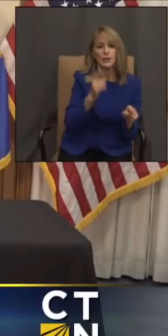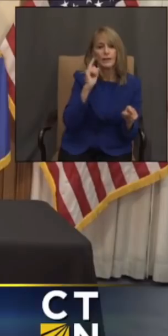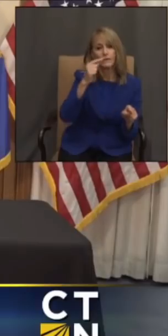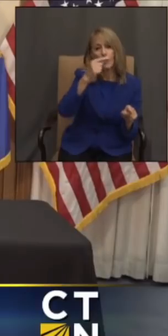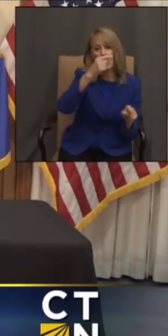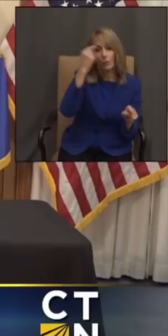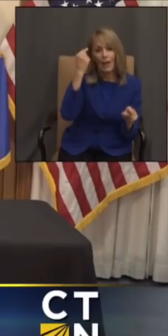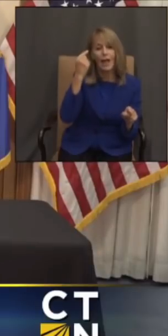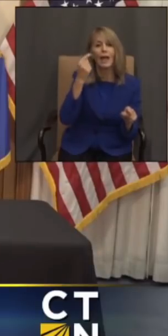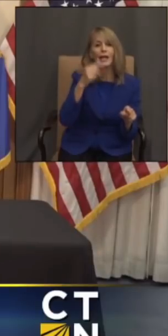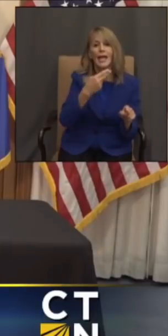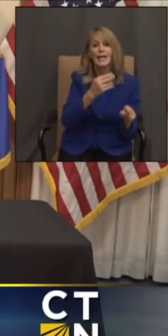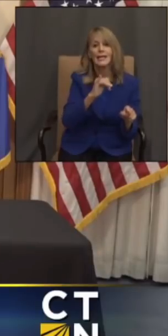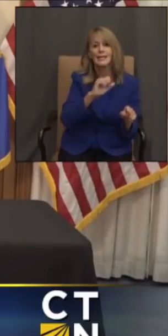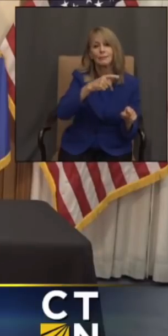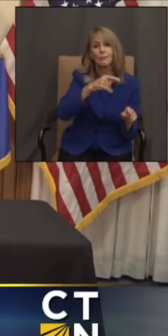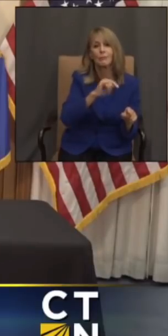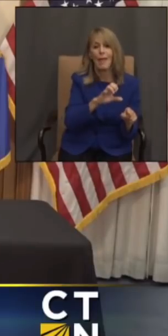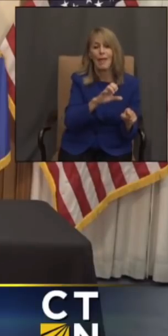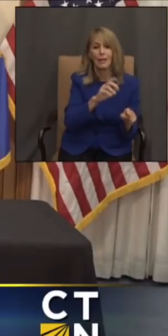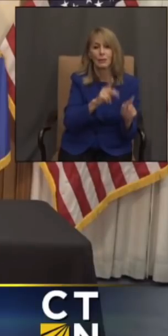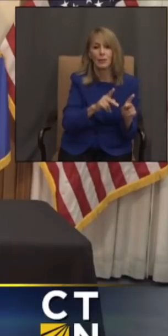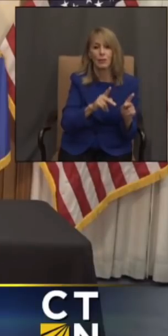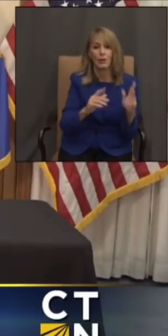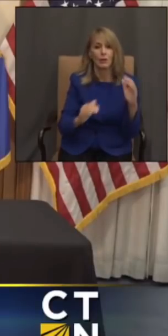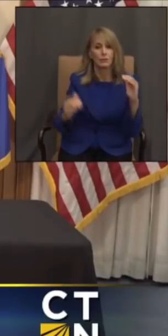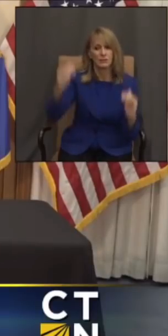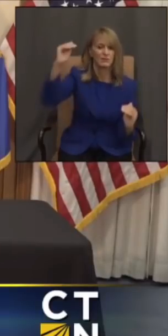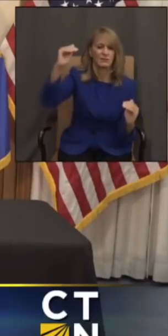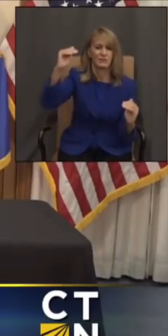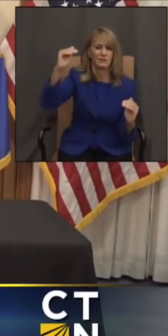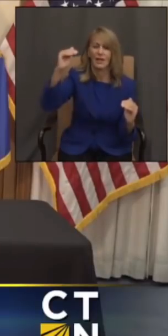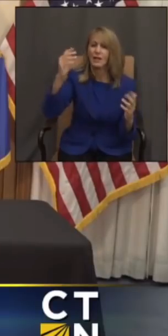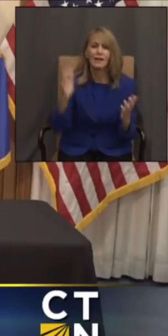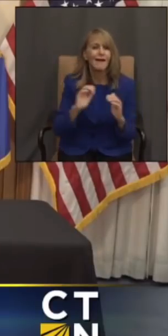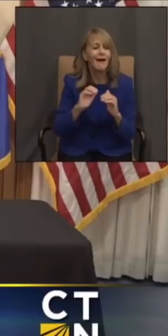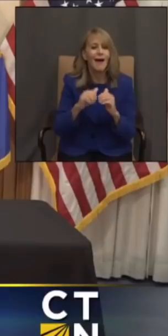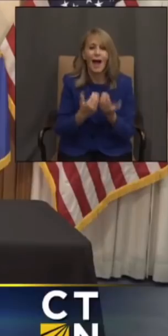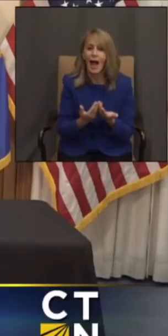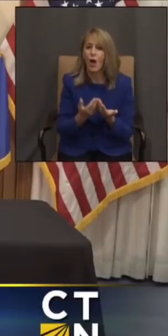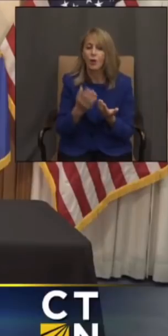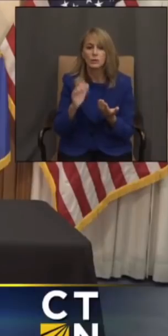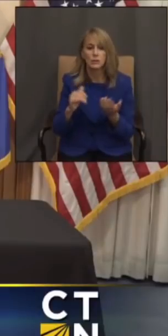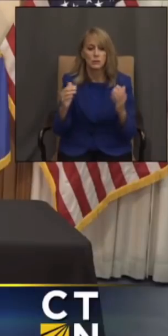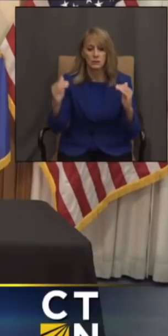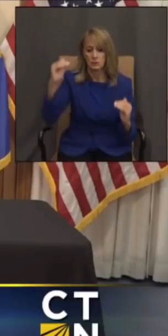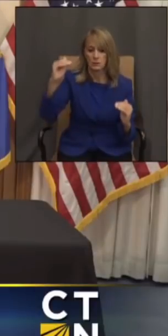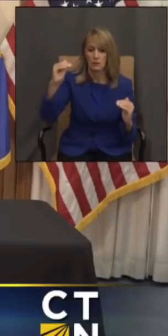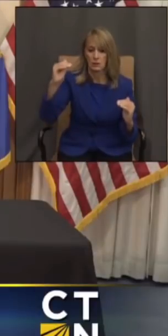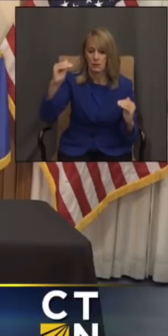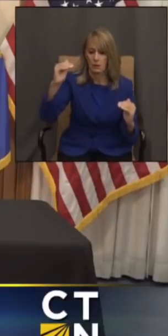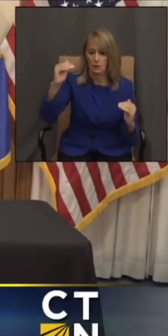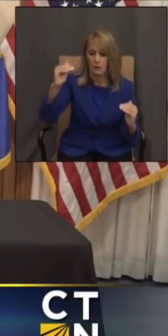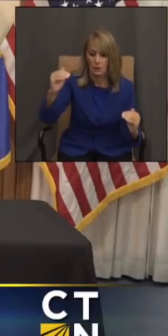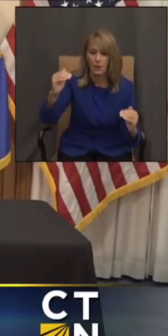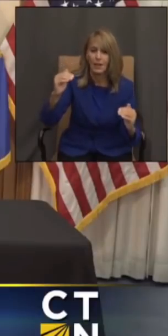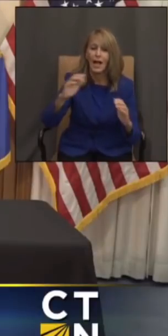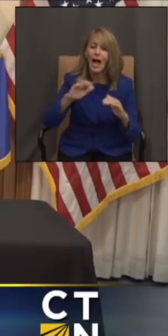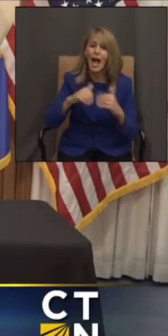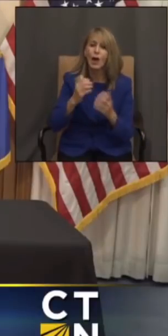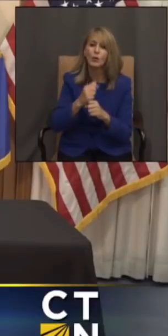Blacks and Hispanics each. So how does this continuing gap reflect on the state's efforts to reduce ethnic and